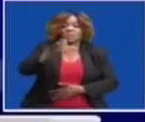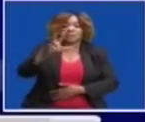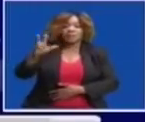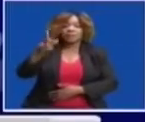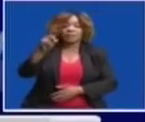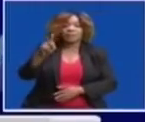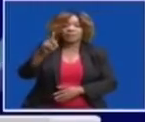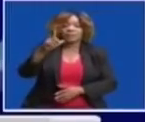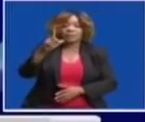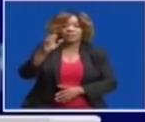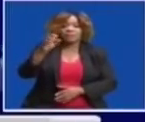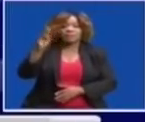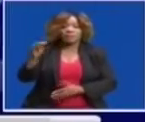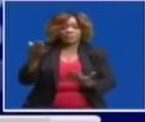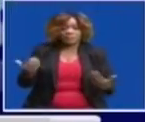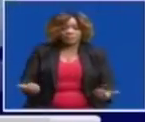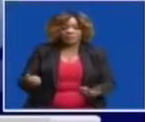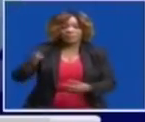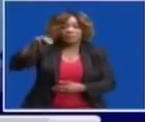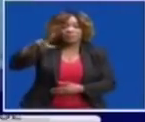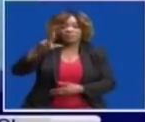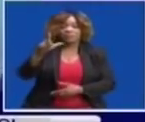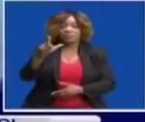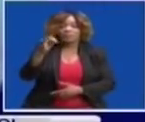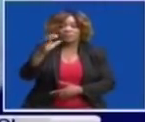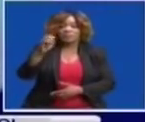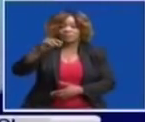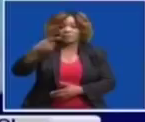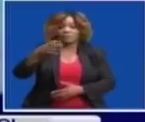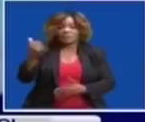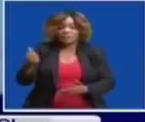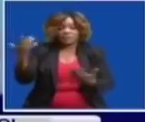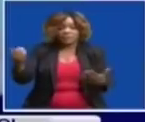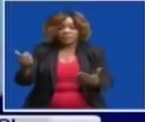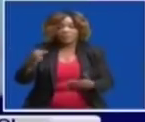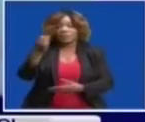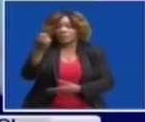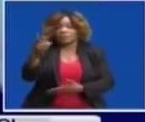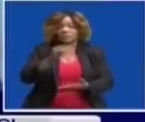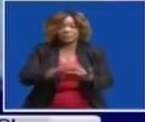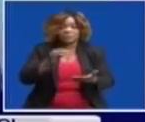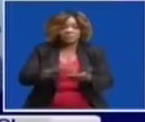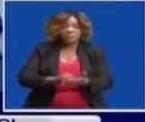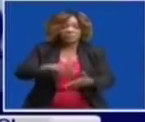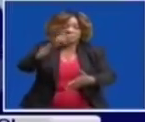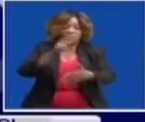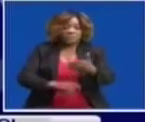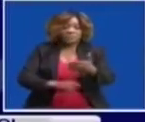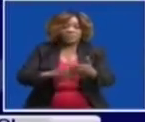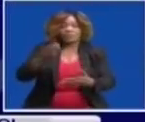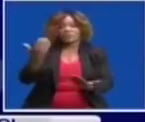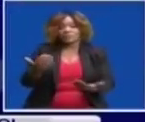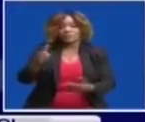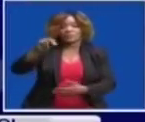project located in Milenge and Chembe districts in Opula province will cost over 12 million kwacha. Here's a